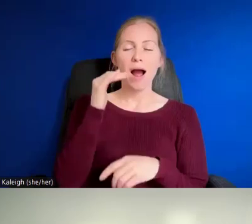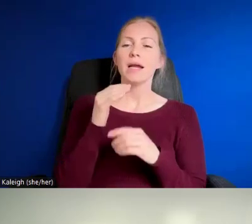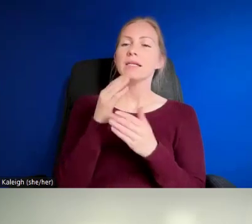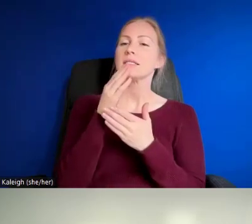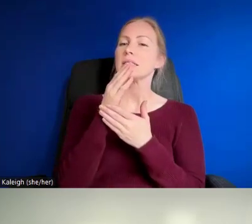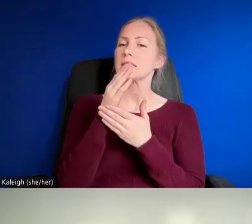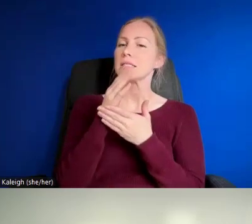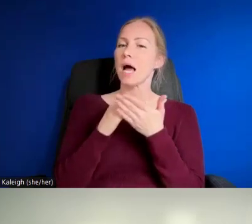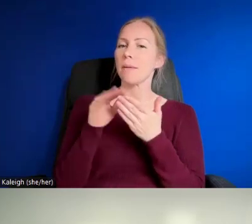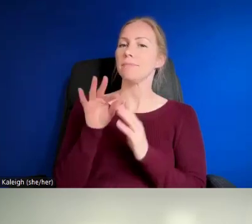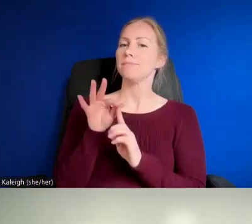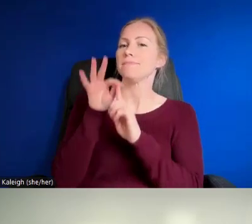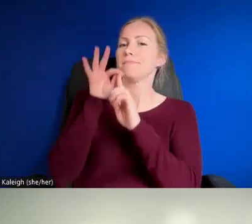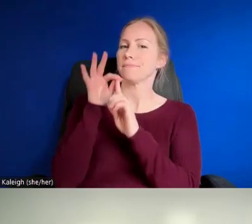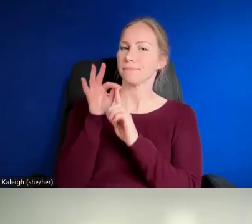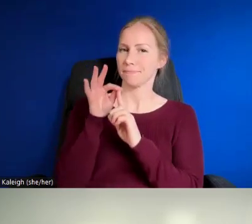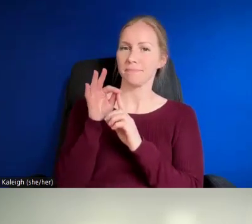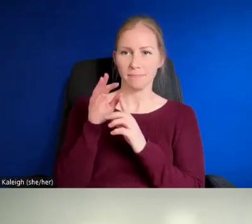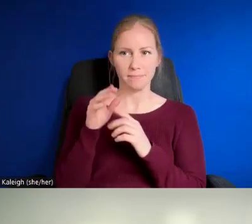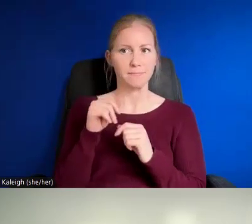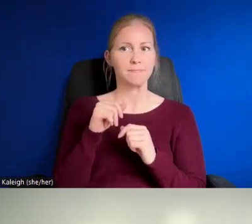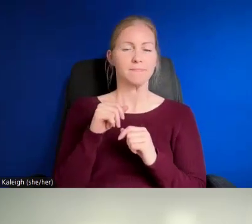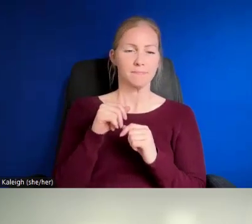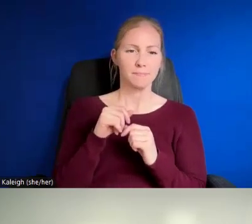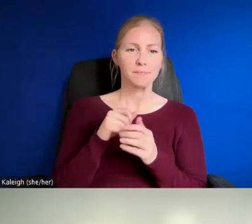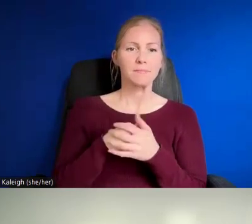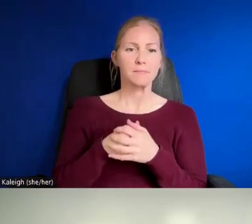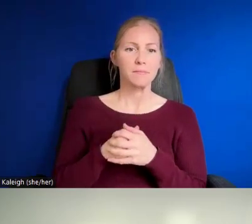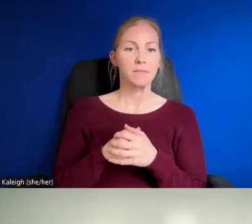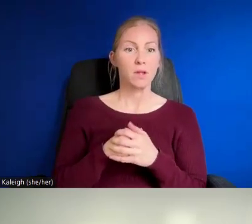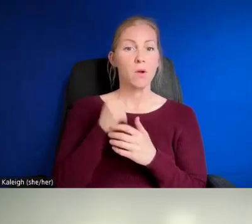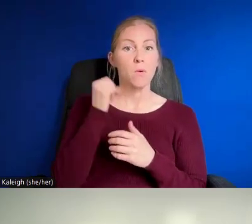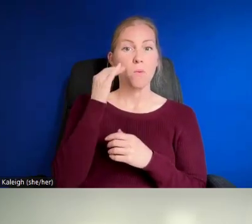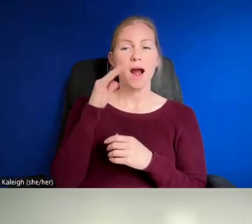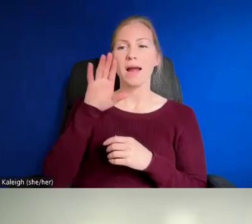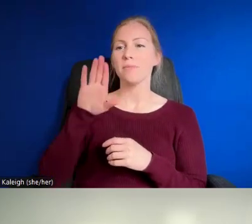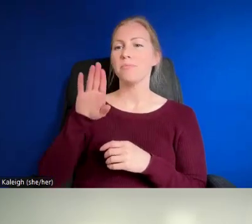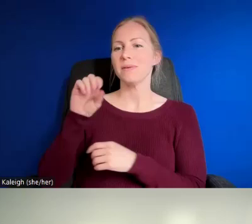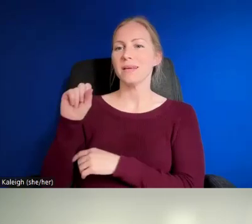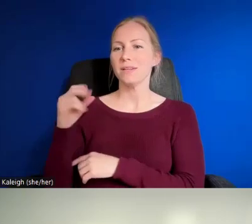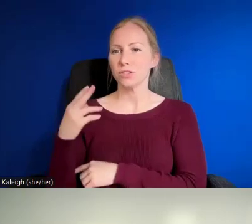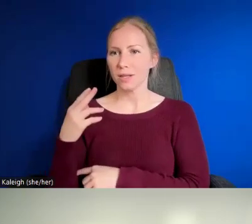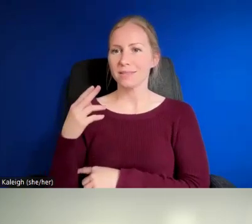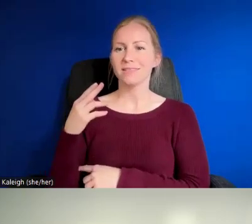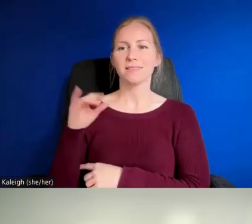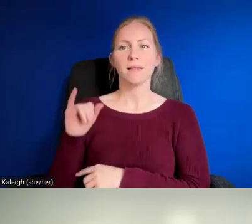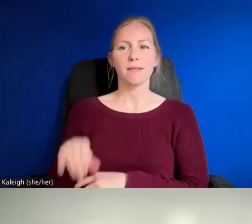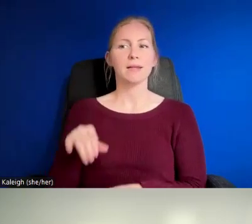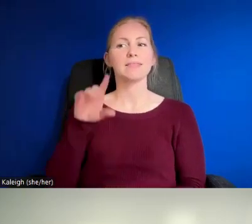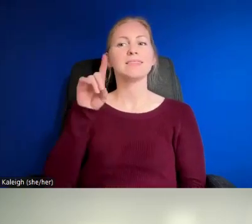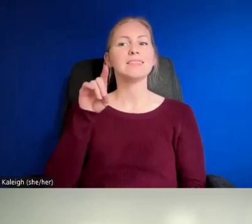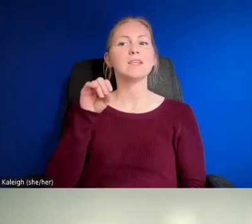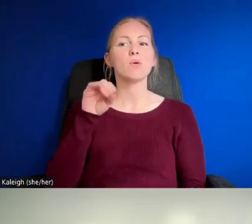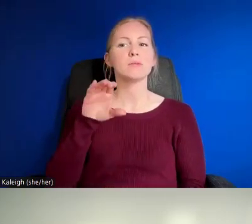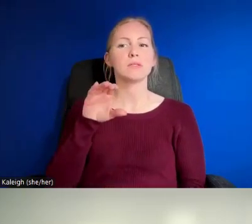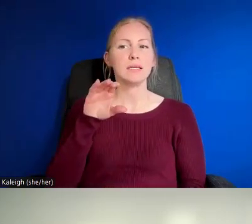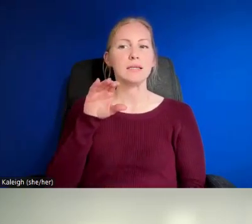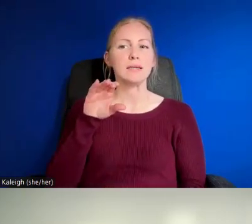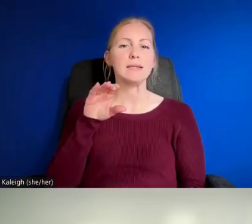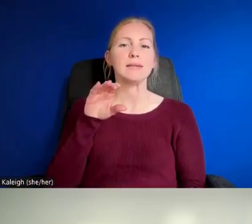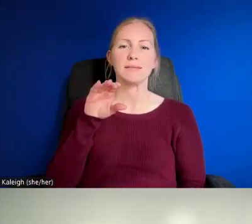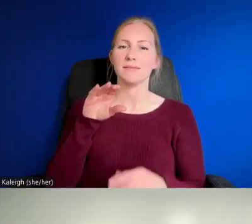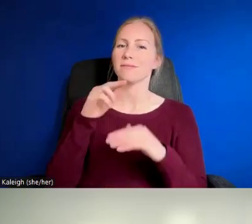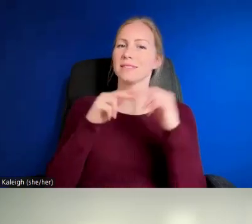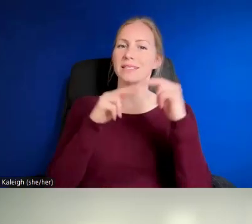exclusions that had to be made because Bridgewater State Hospital is a Department of Correction facility.